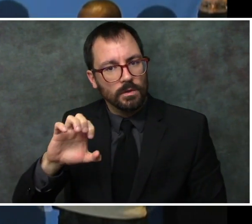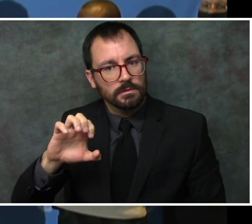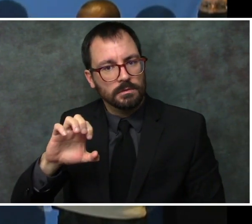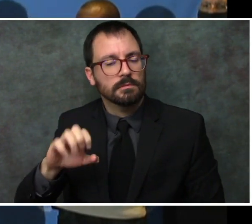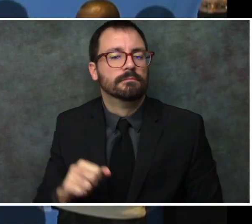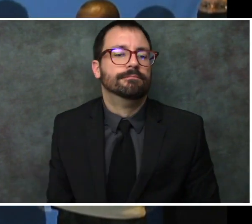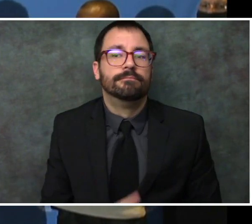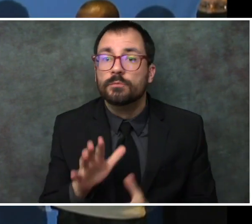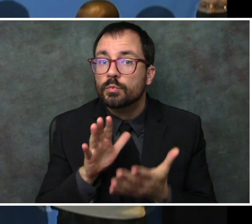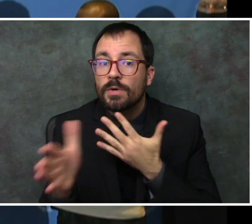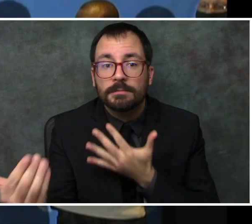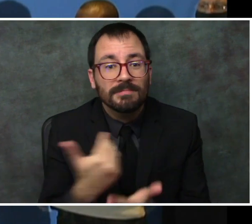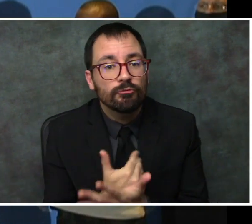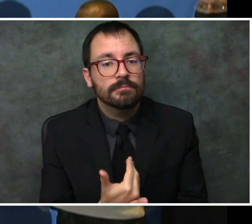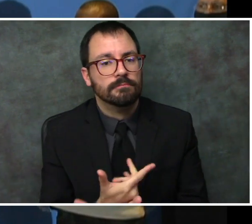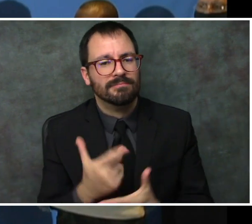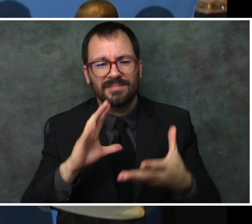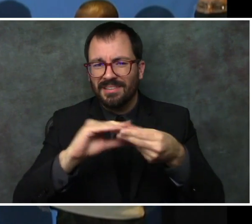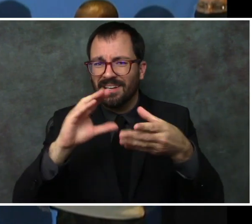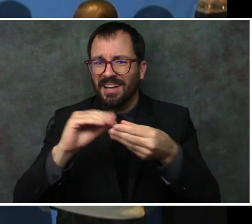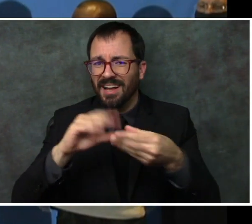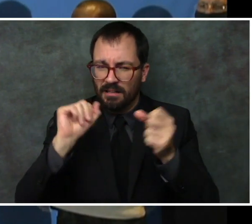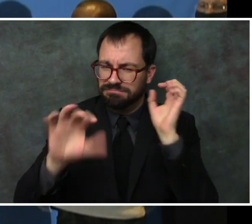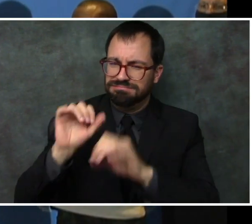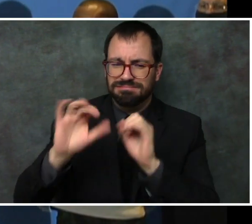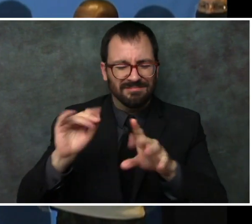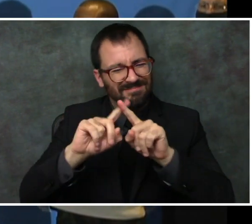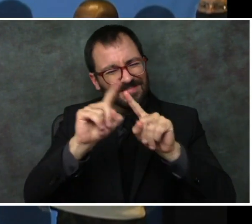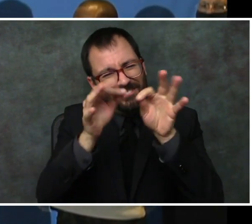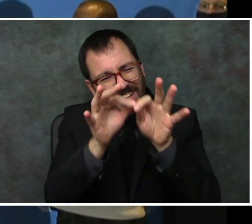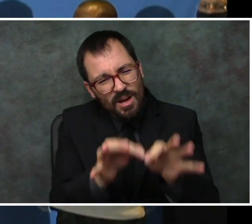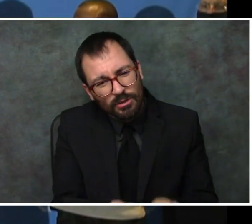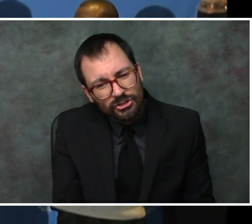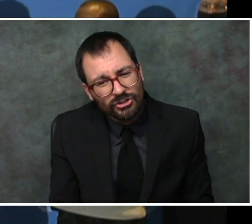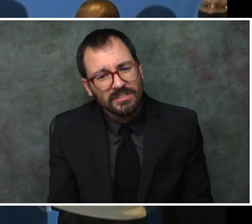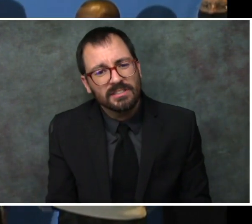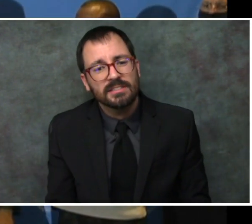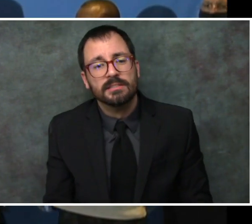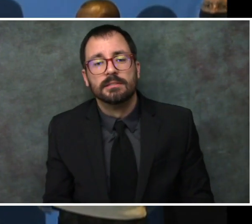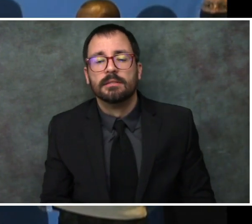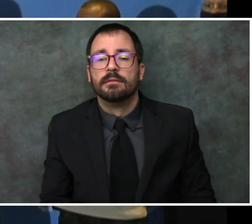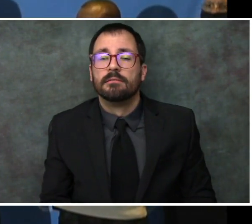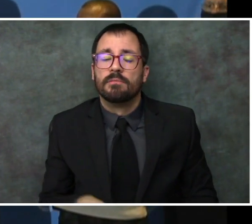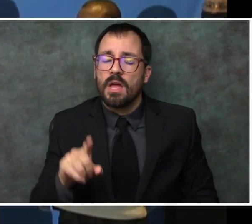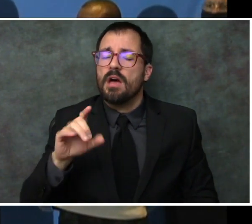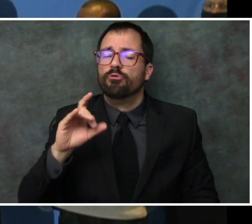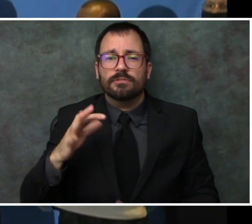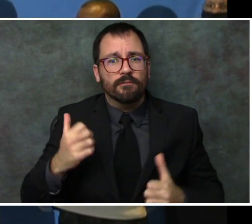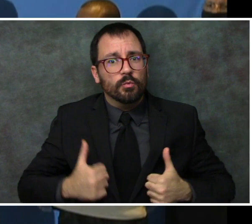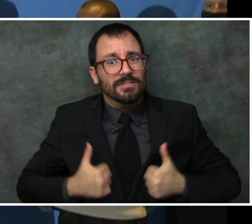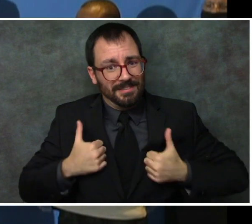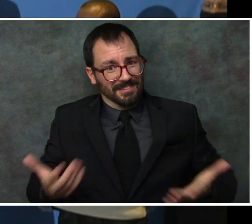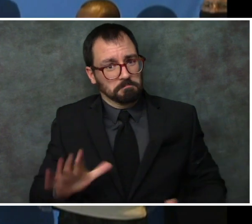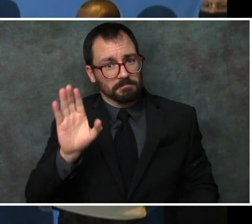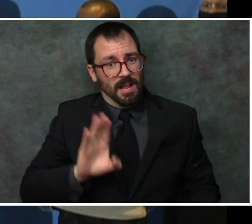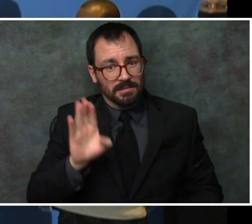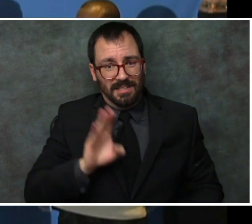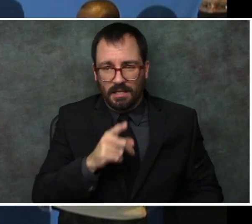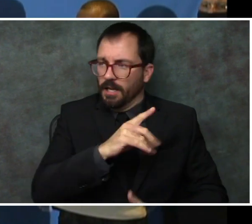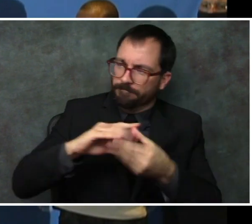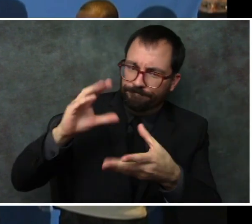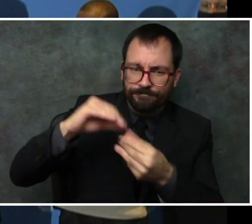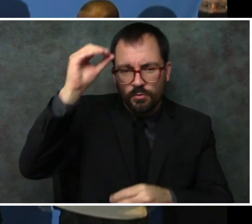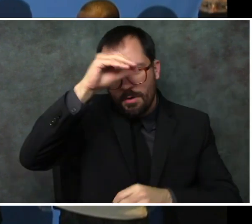of residents made their voices heard. The task force shared draft recommendations last month. They took